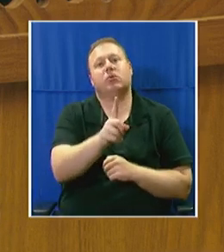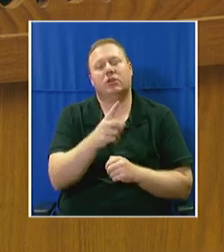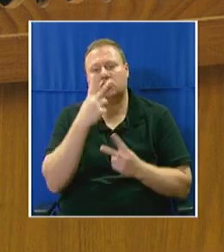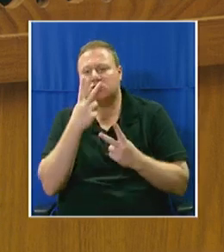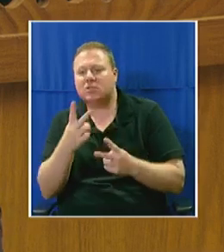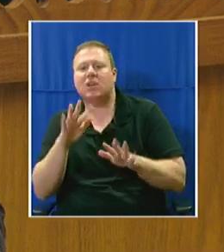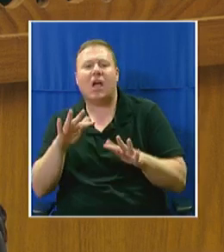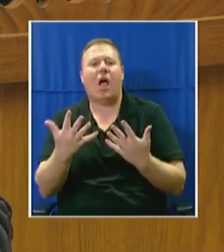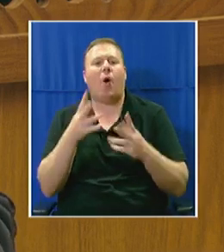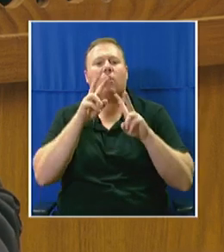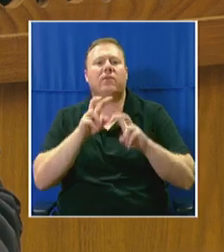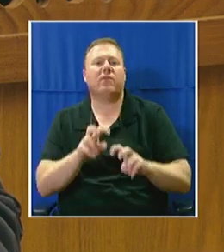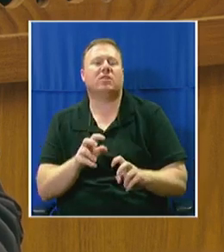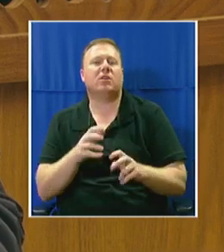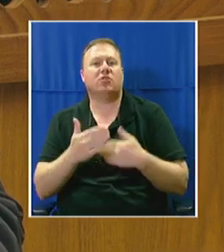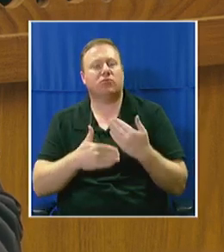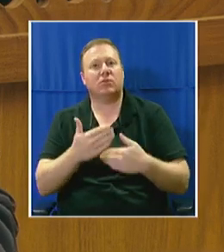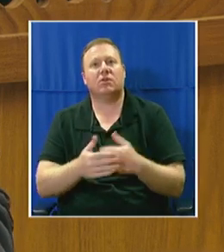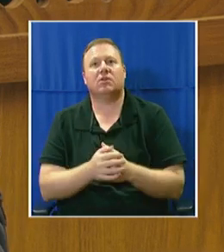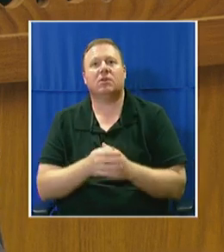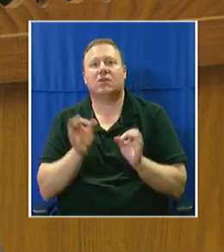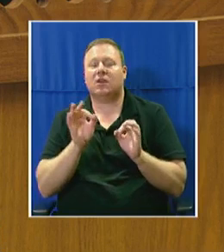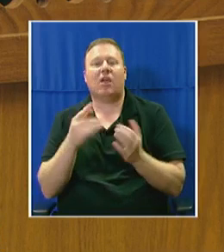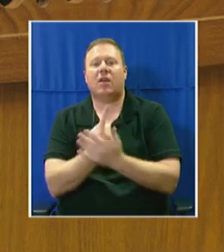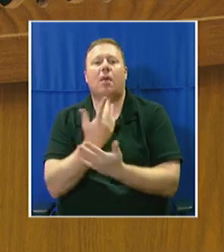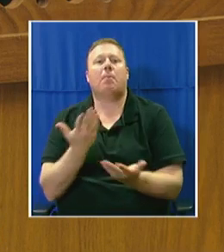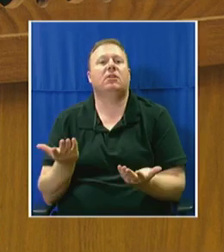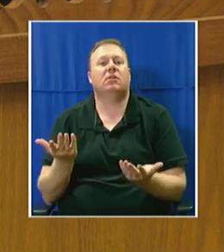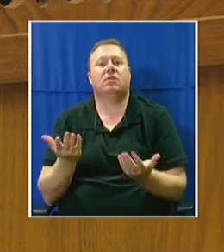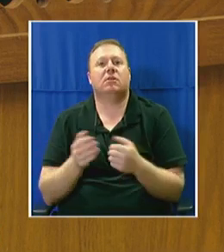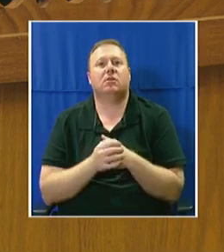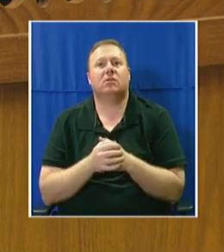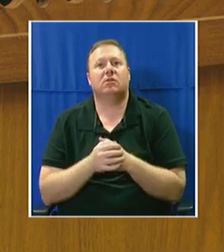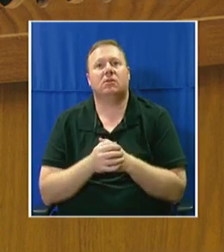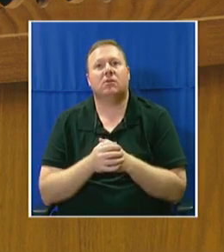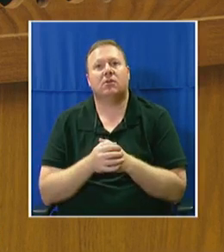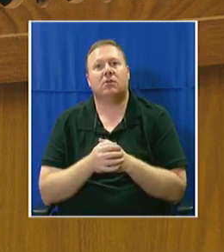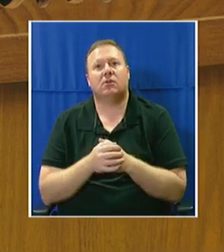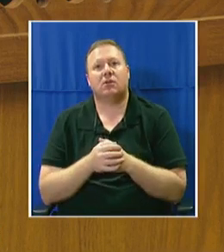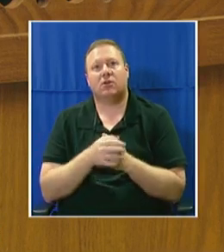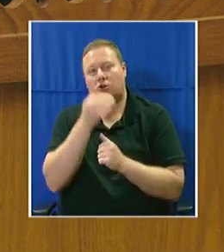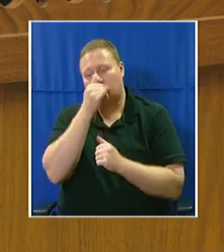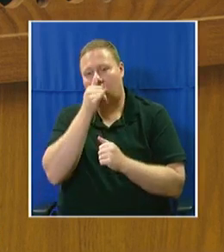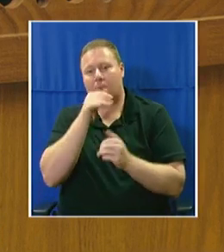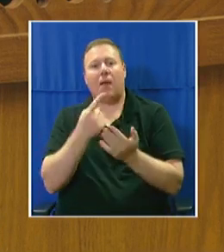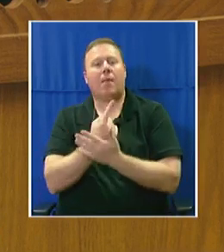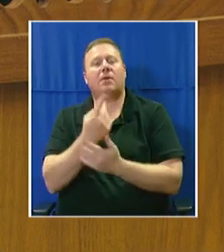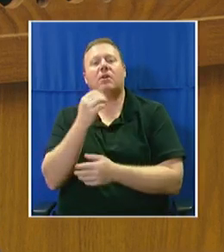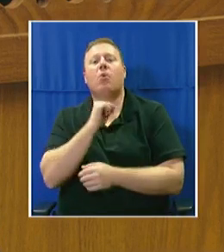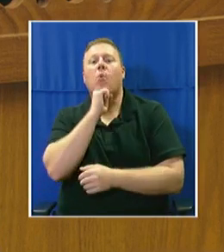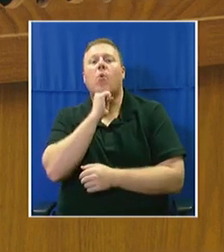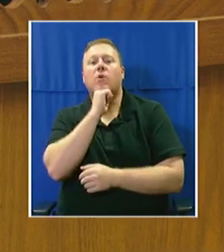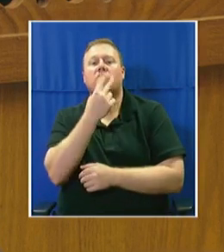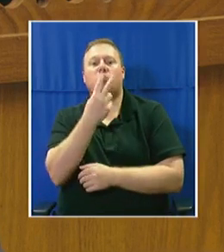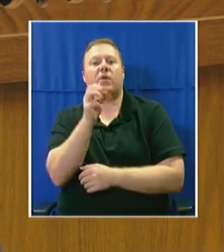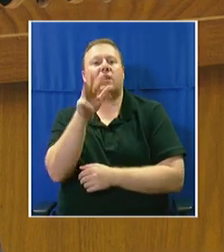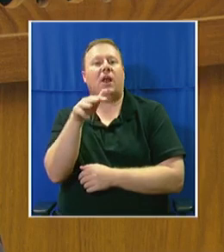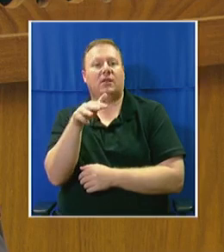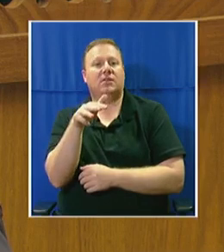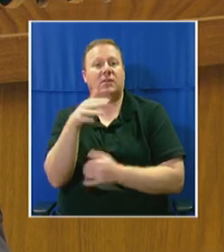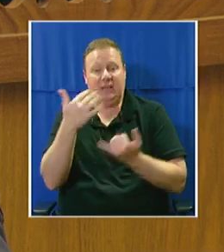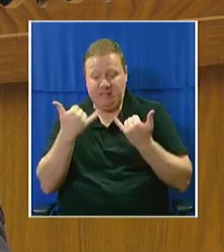at night and held at knife point then assaulted I know the case as I went to Tomo police station in my duties as